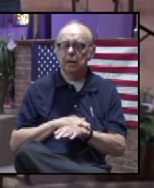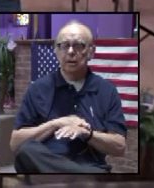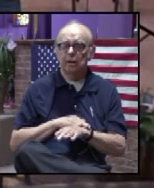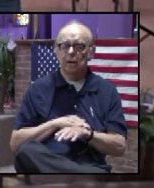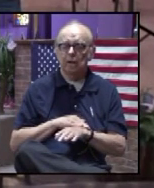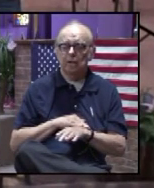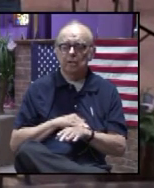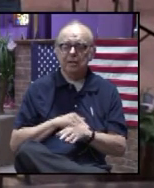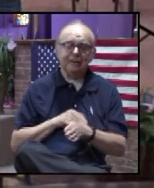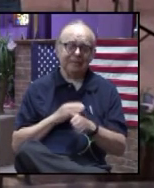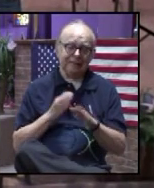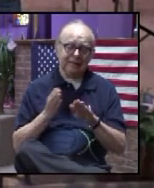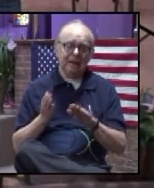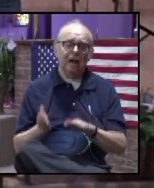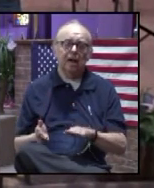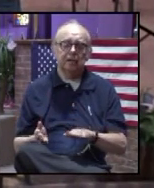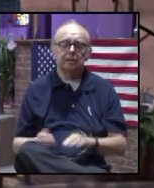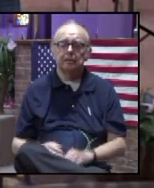slipping away.